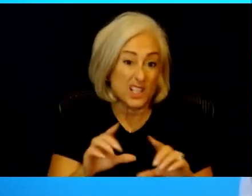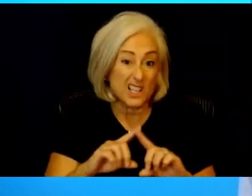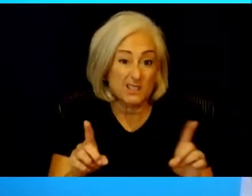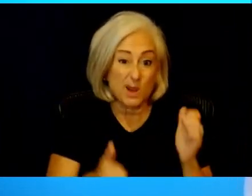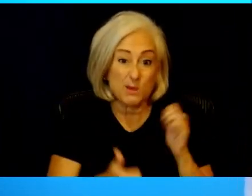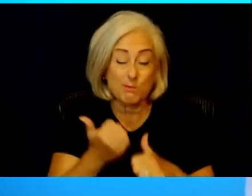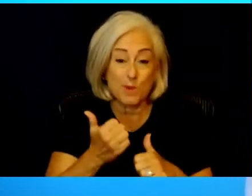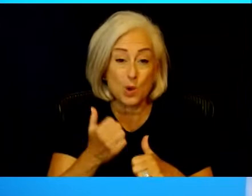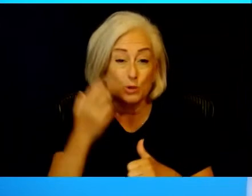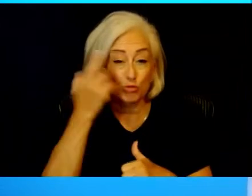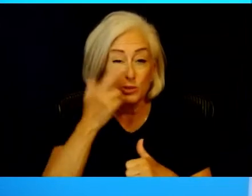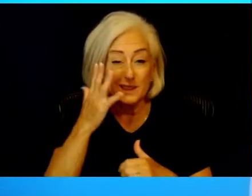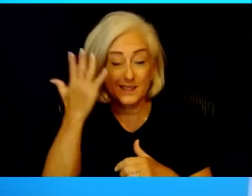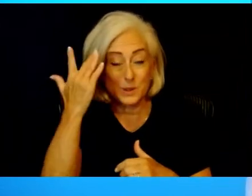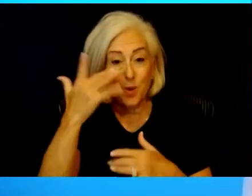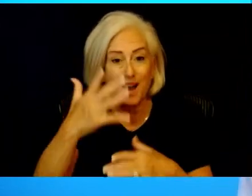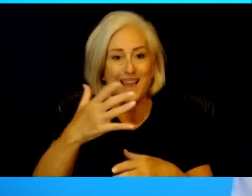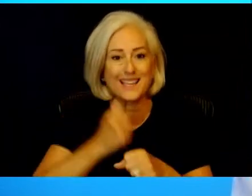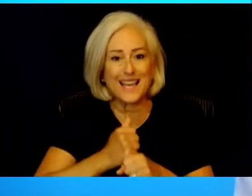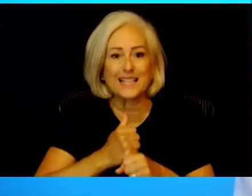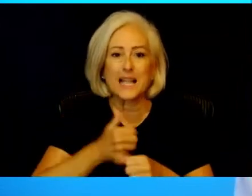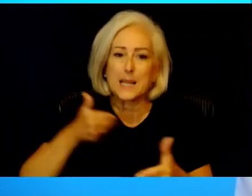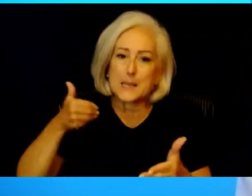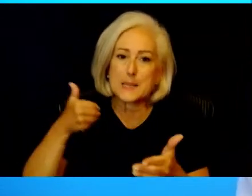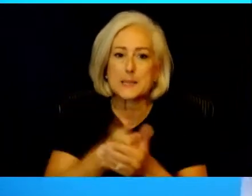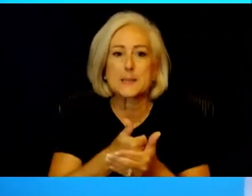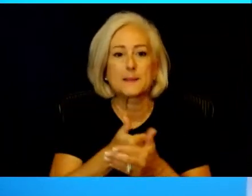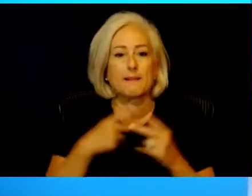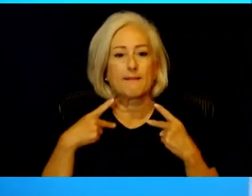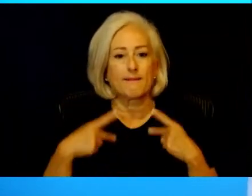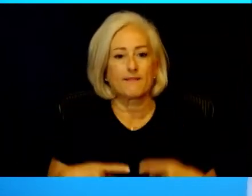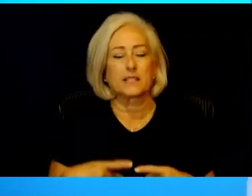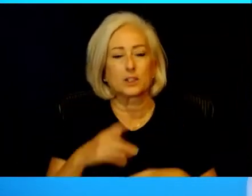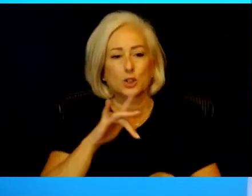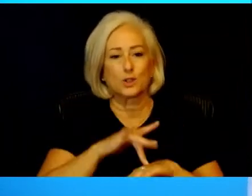that very close physical contact, not respiratory